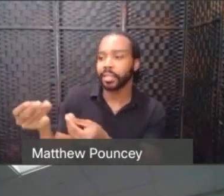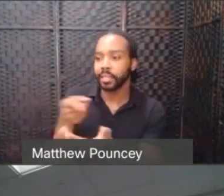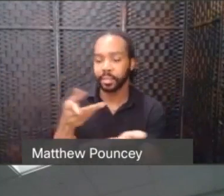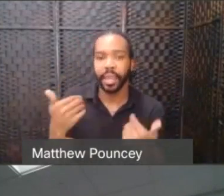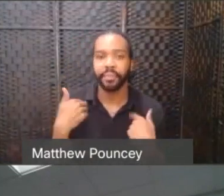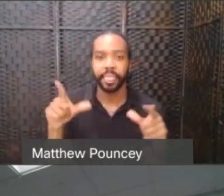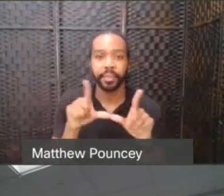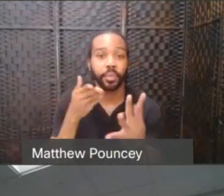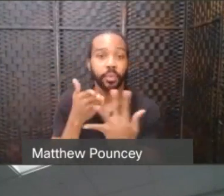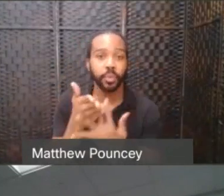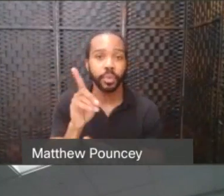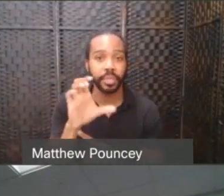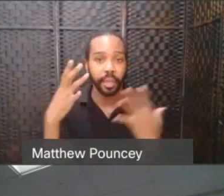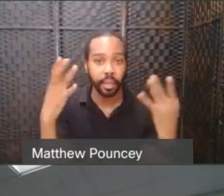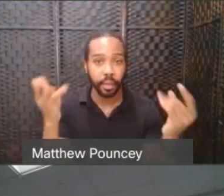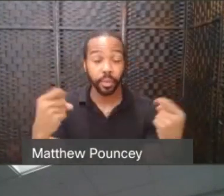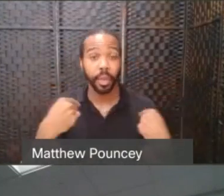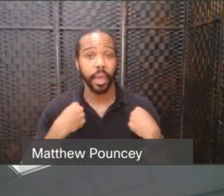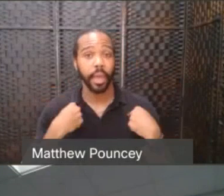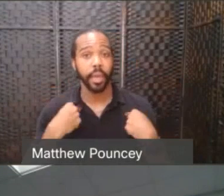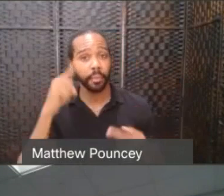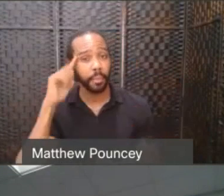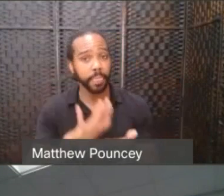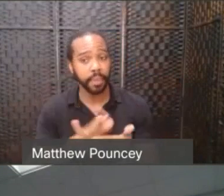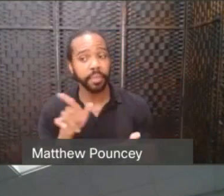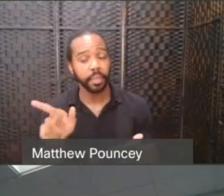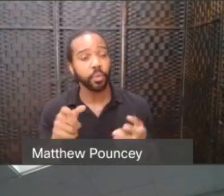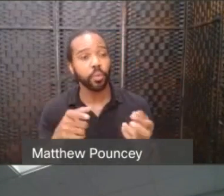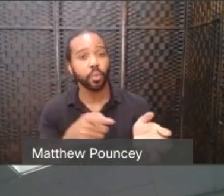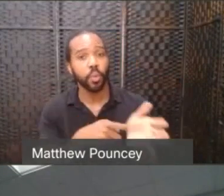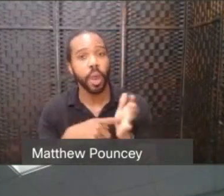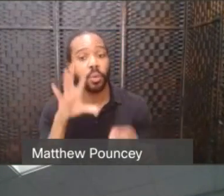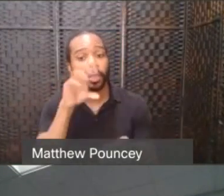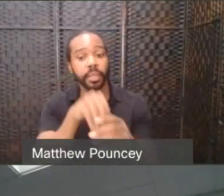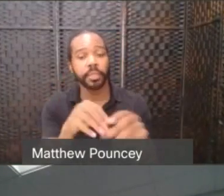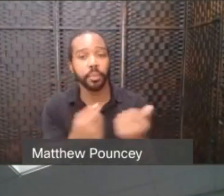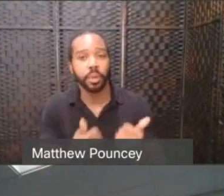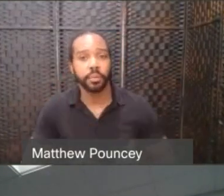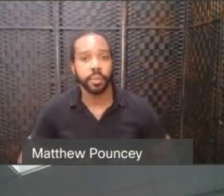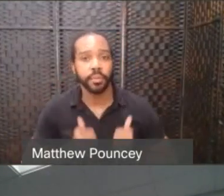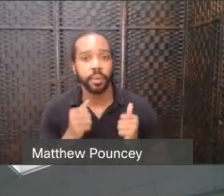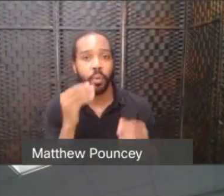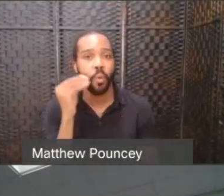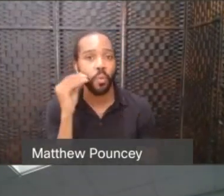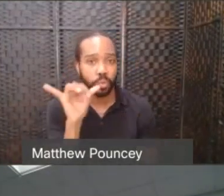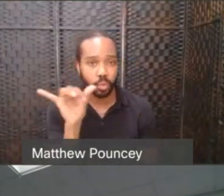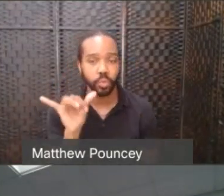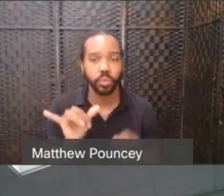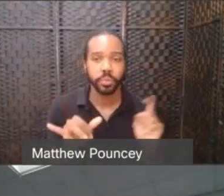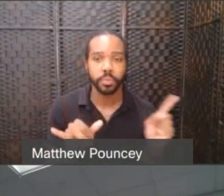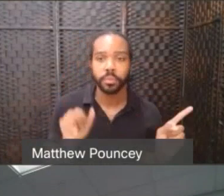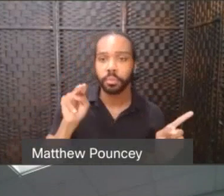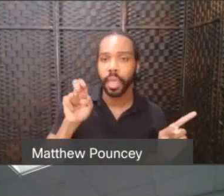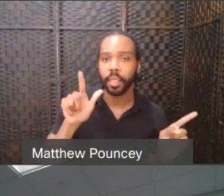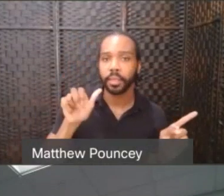I believe they're also required in supported living homes. So just to clarify,